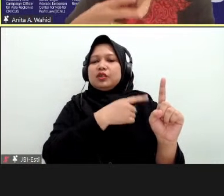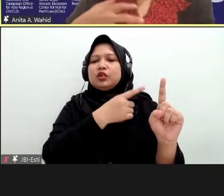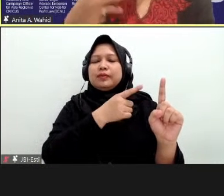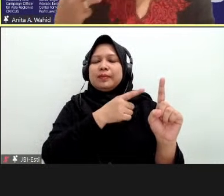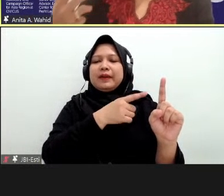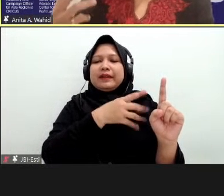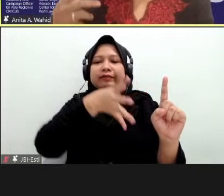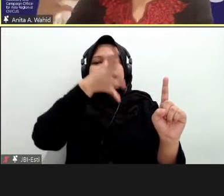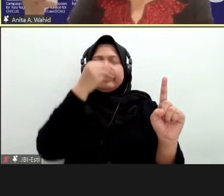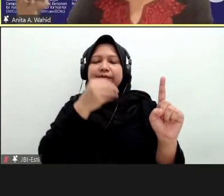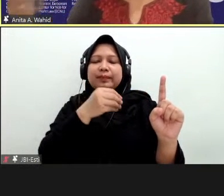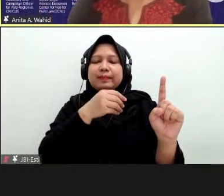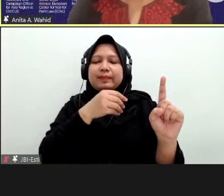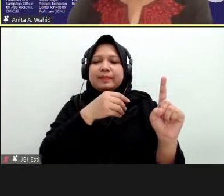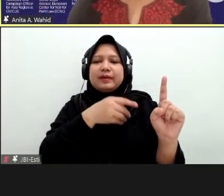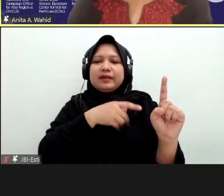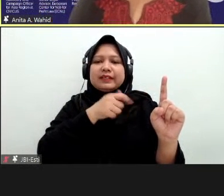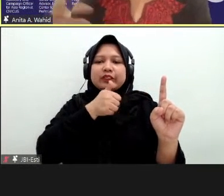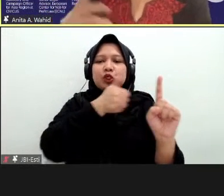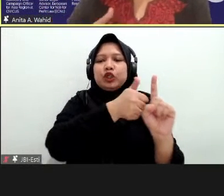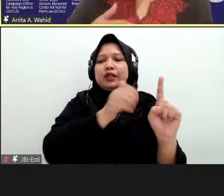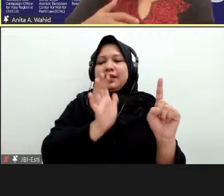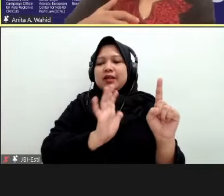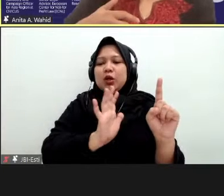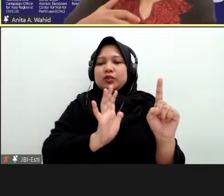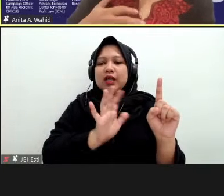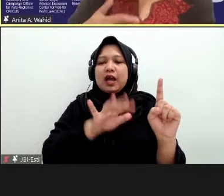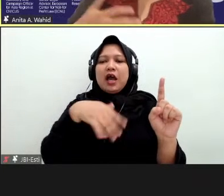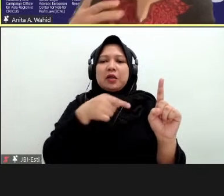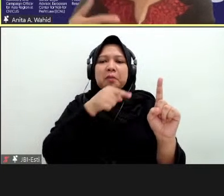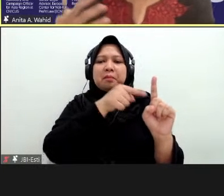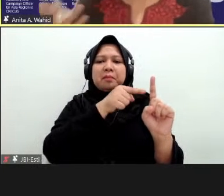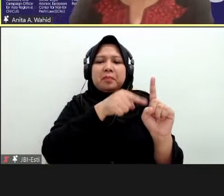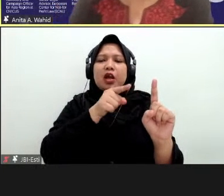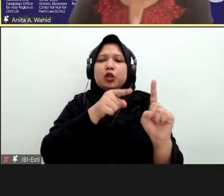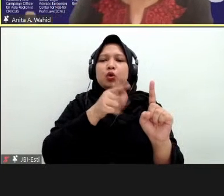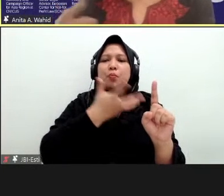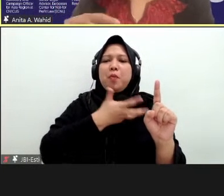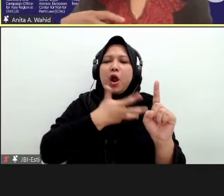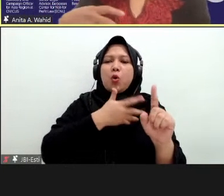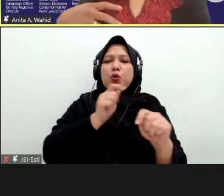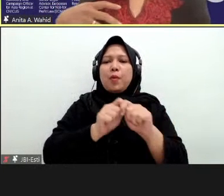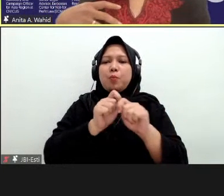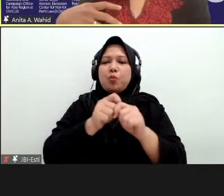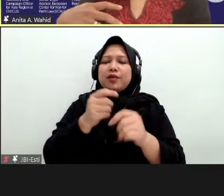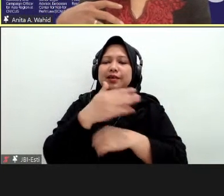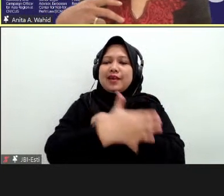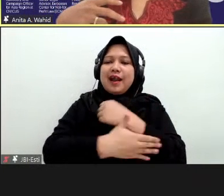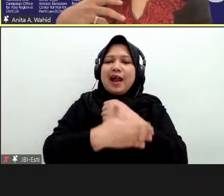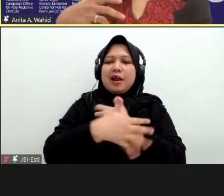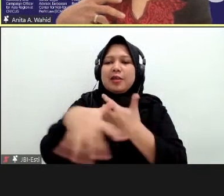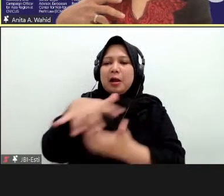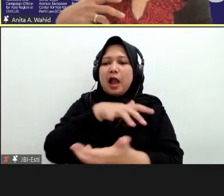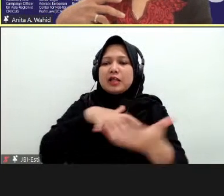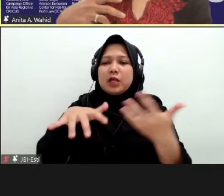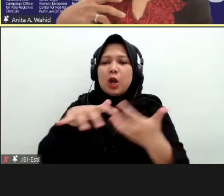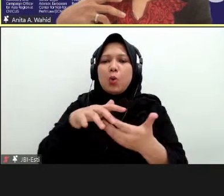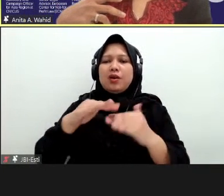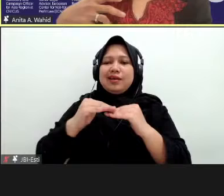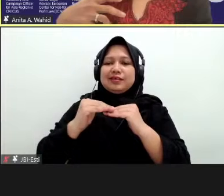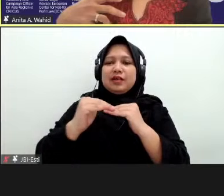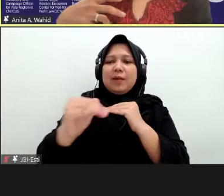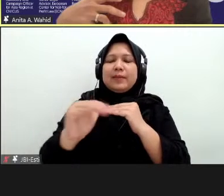incredible to be trust. The only people that would like to make chaotic riots and create instability for